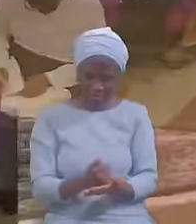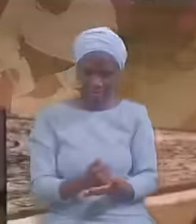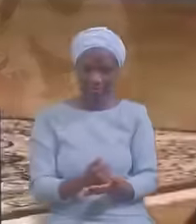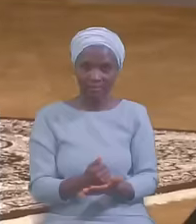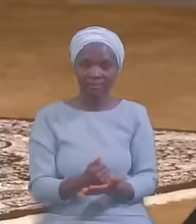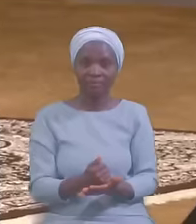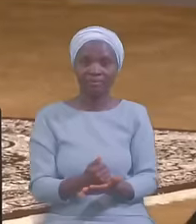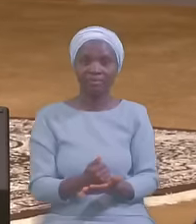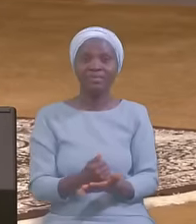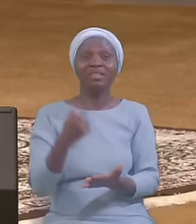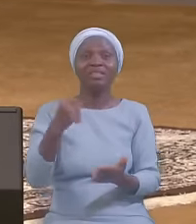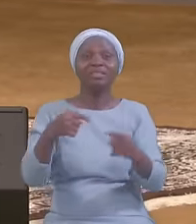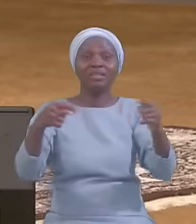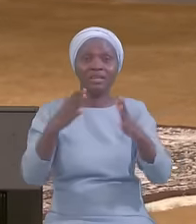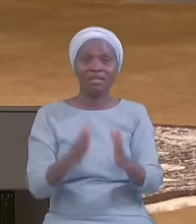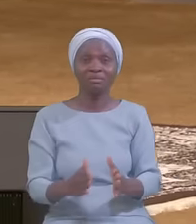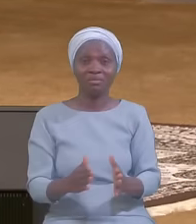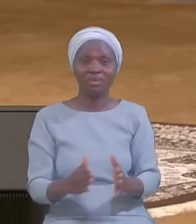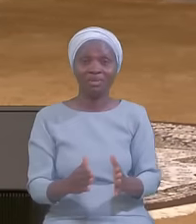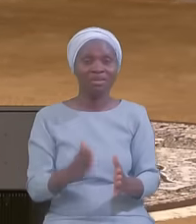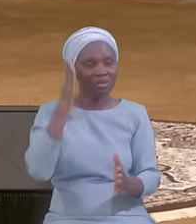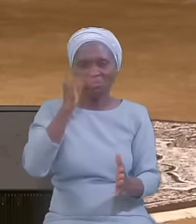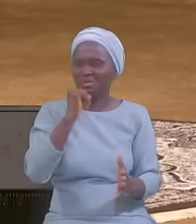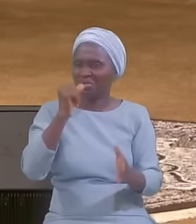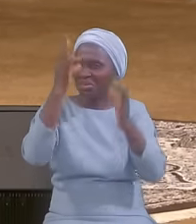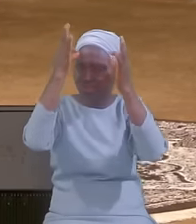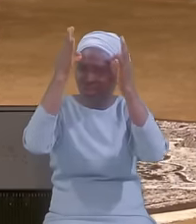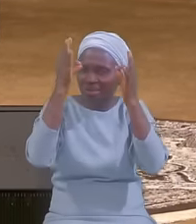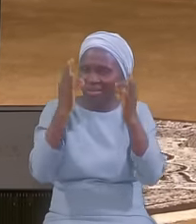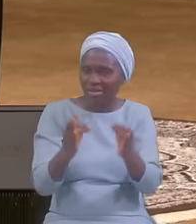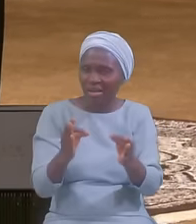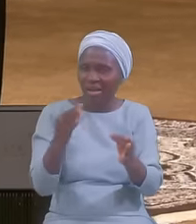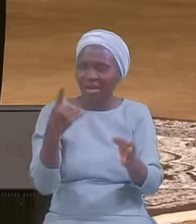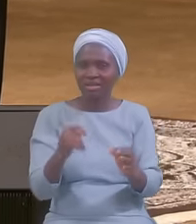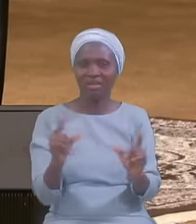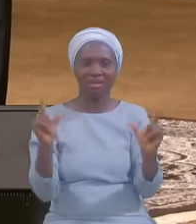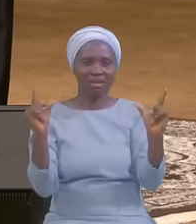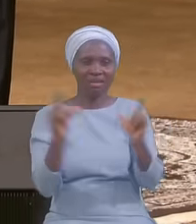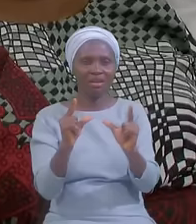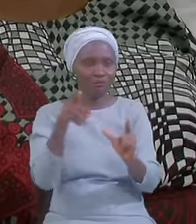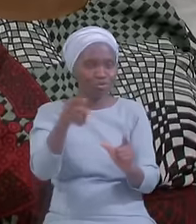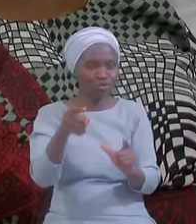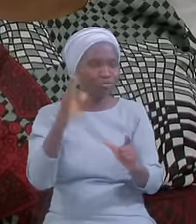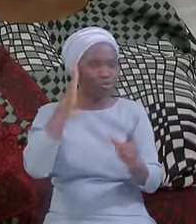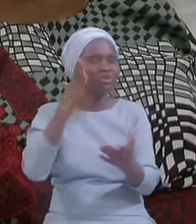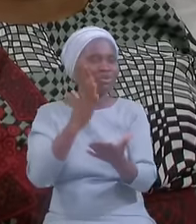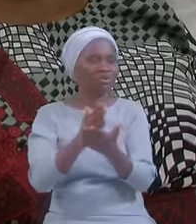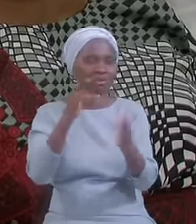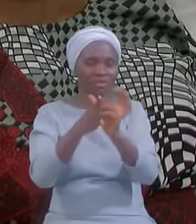The enemy will not determine the level you stop.